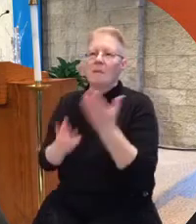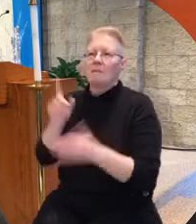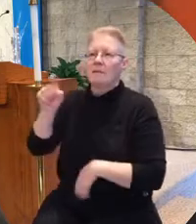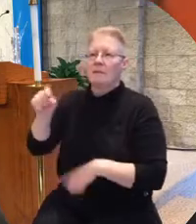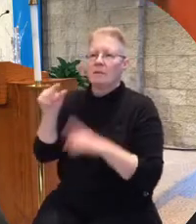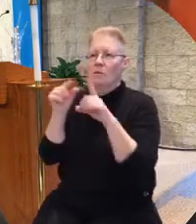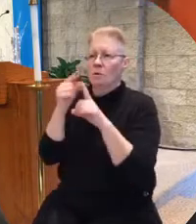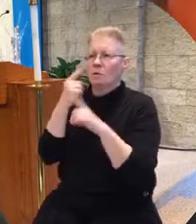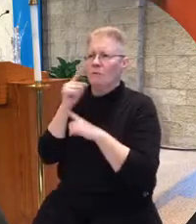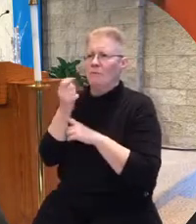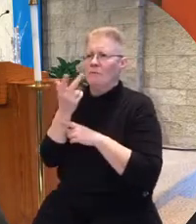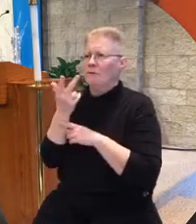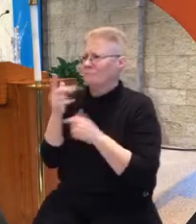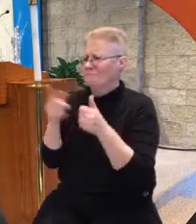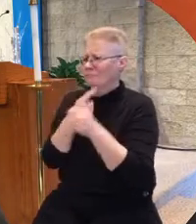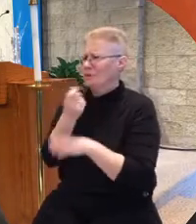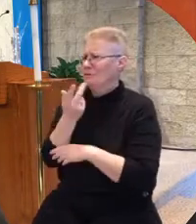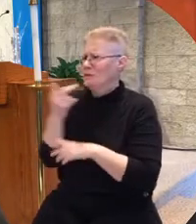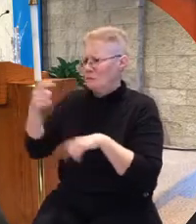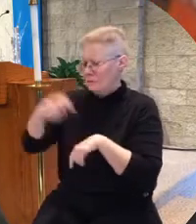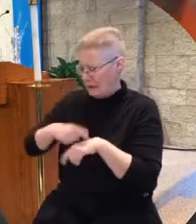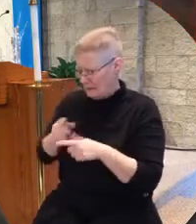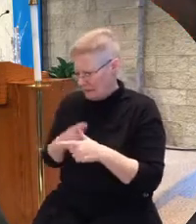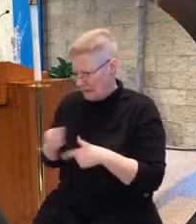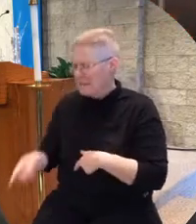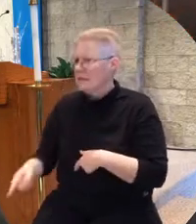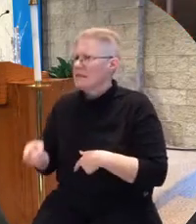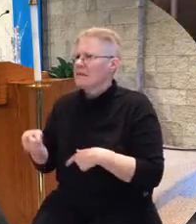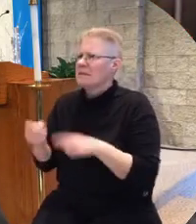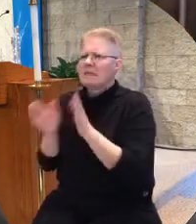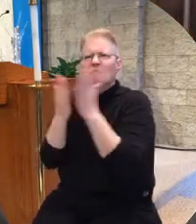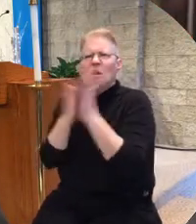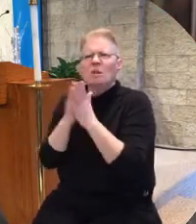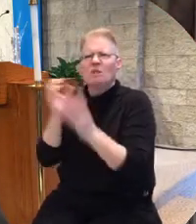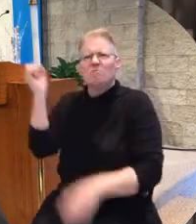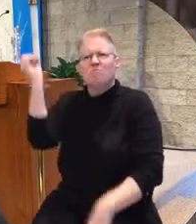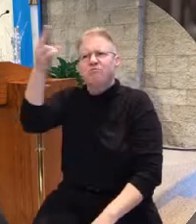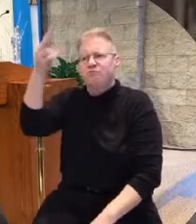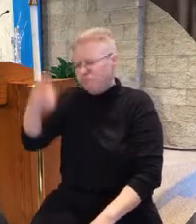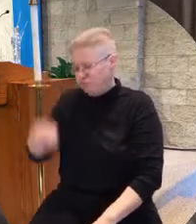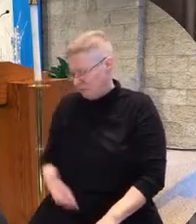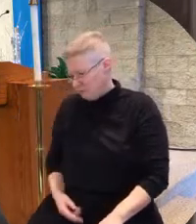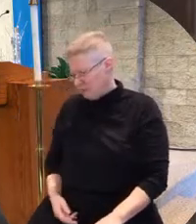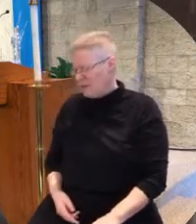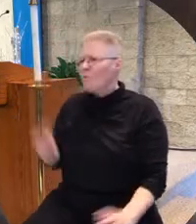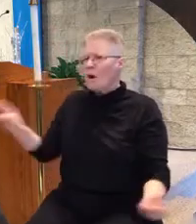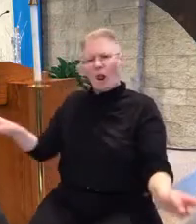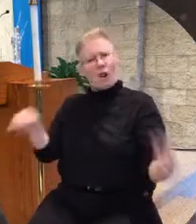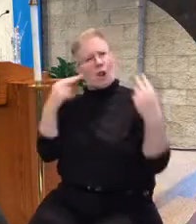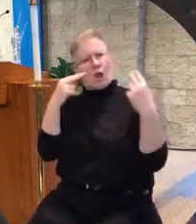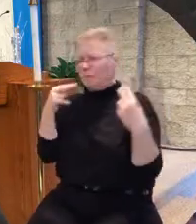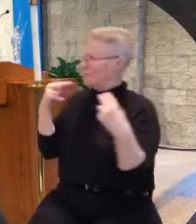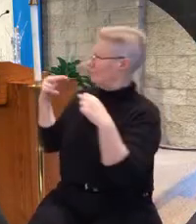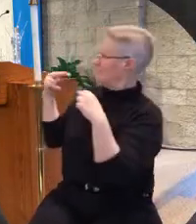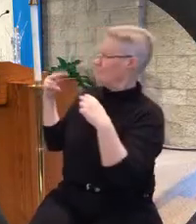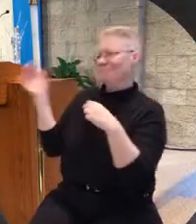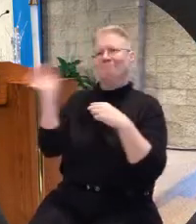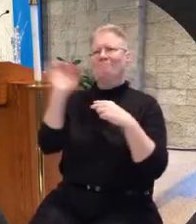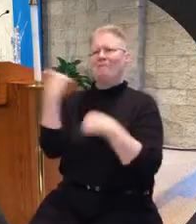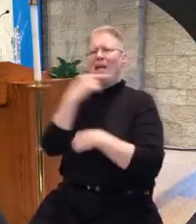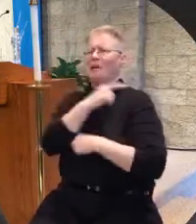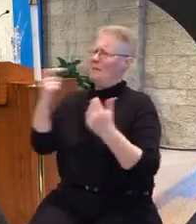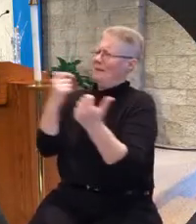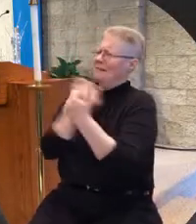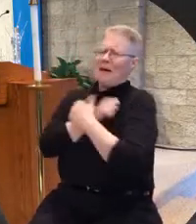for the first couple of times, and then we're going to take these bulletins and we're going to toss them. And we're going to look at each other like we love each other and like